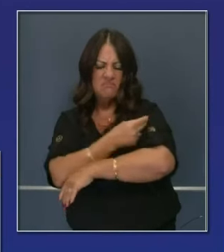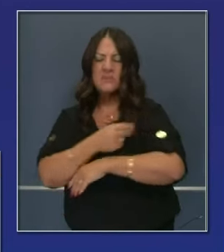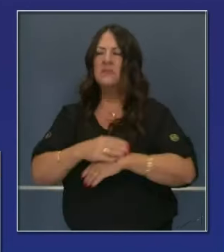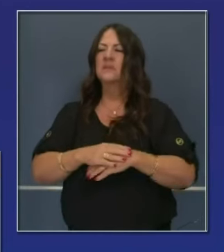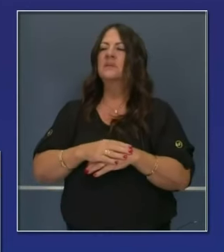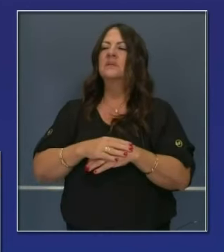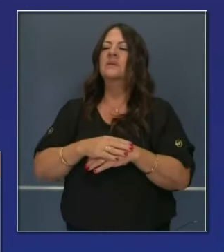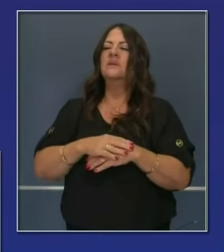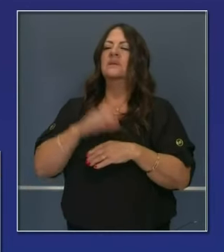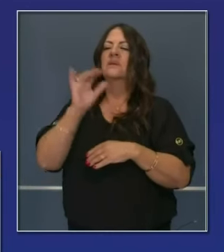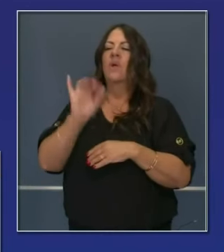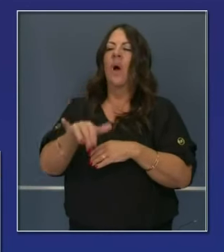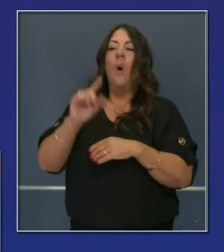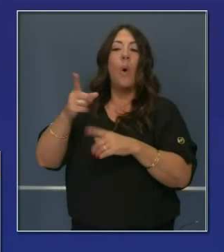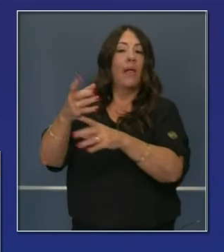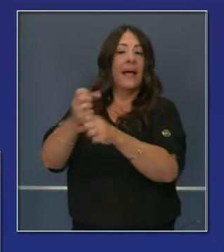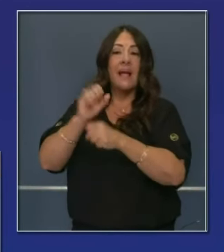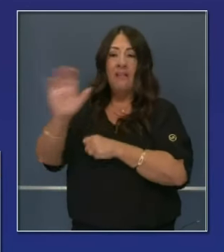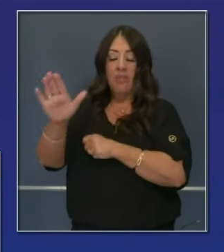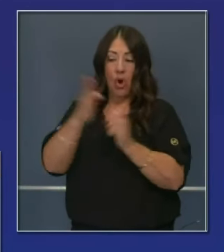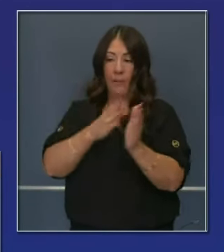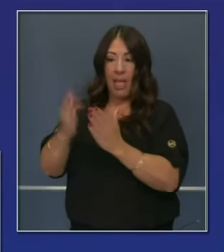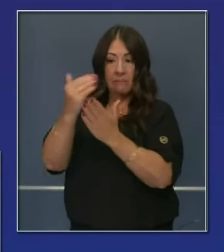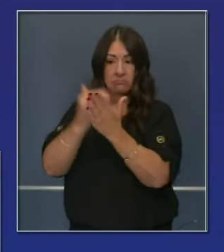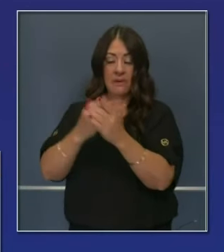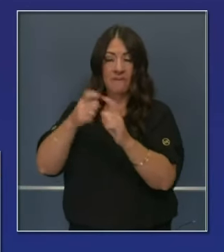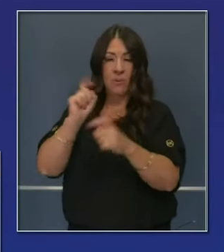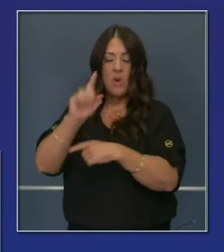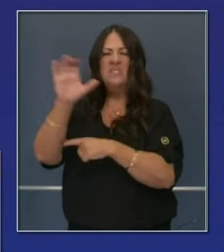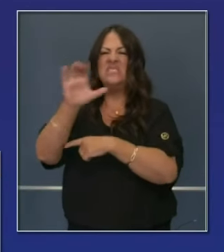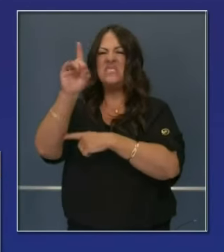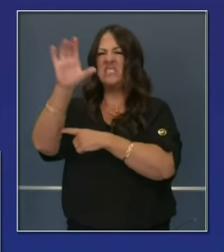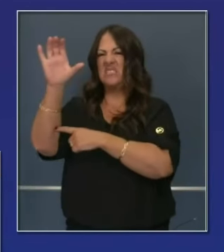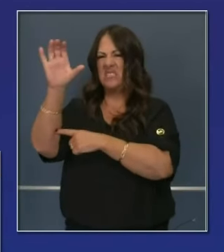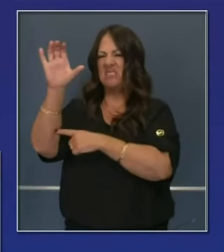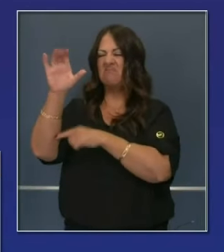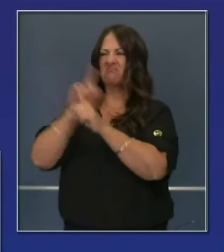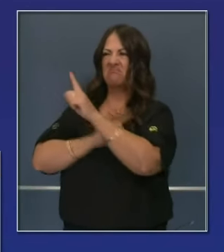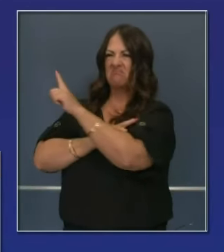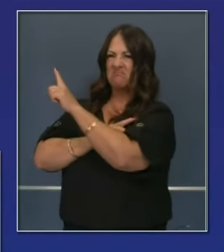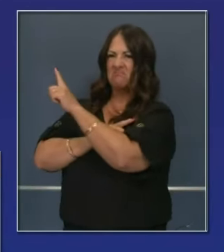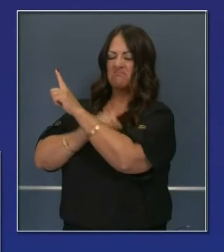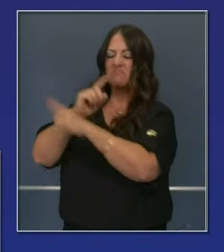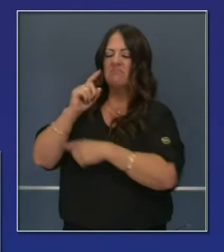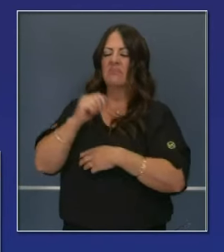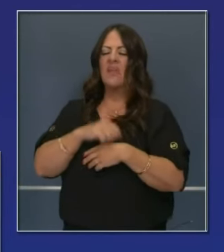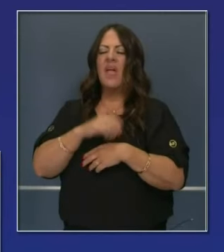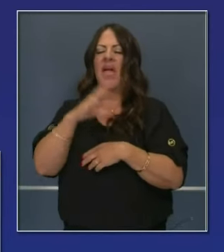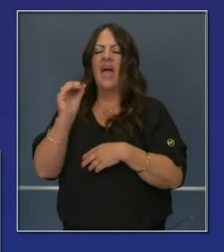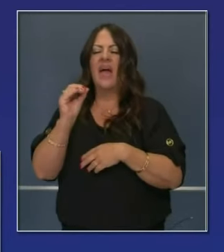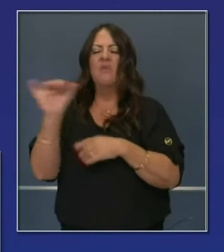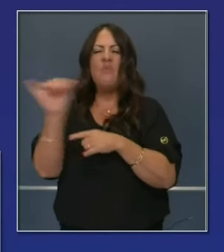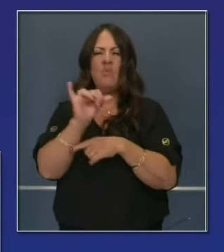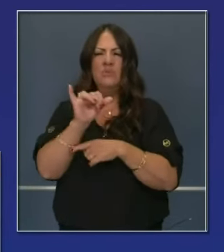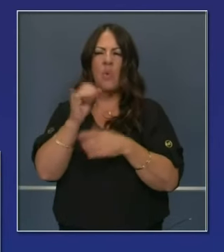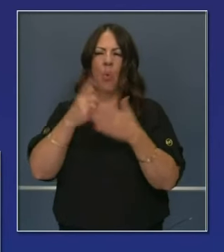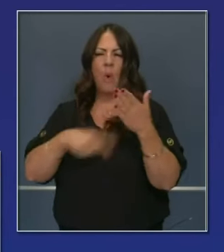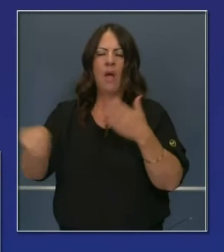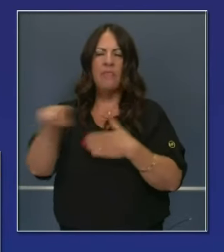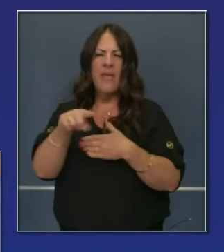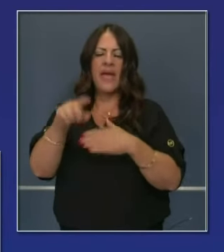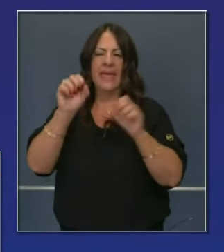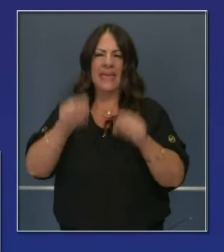the CDC's assertion, the two companies that are leading in this space as it relates to the prospect